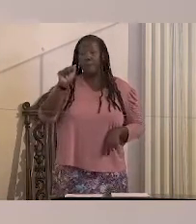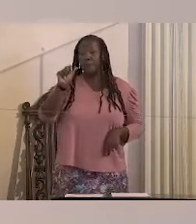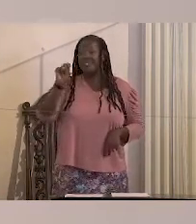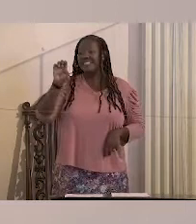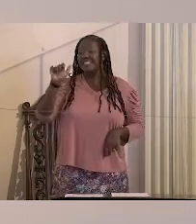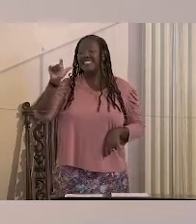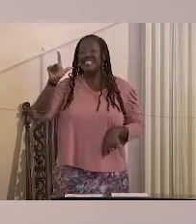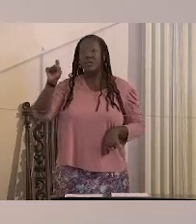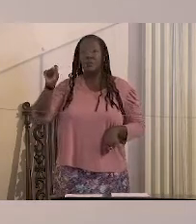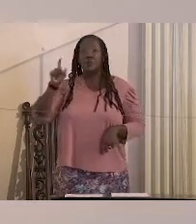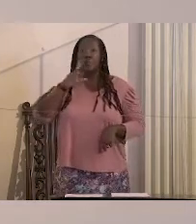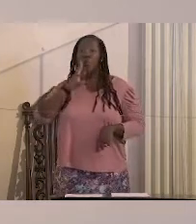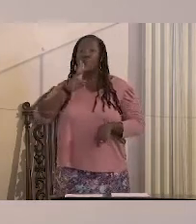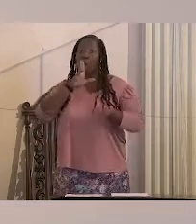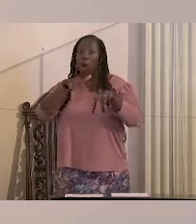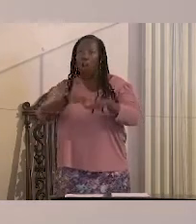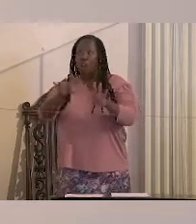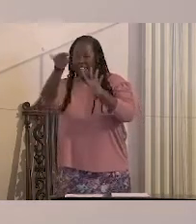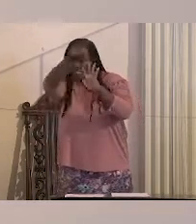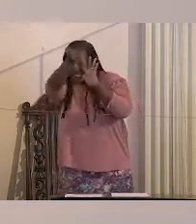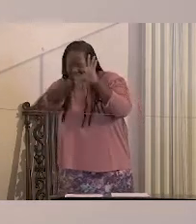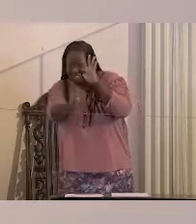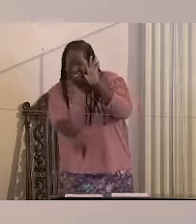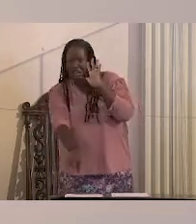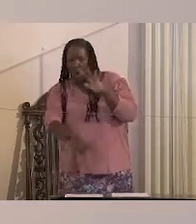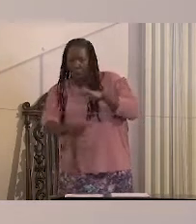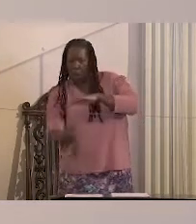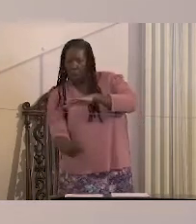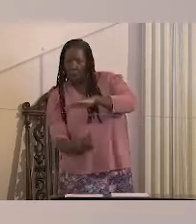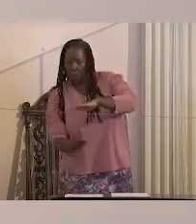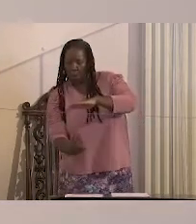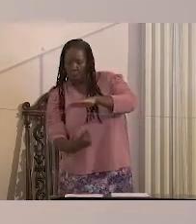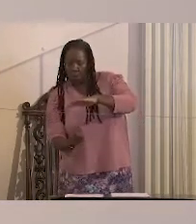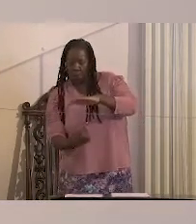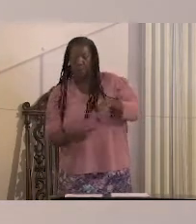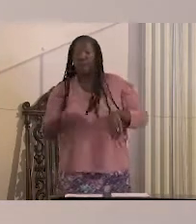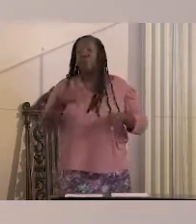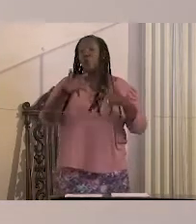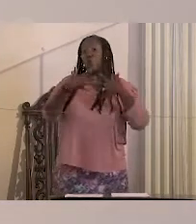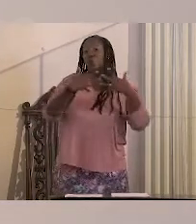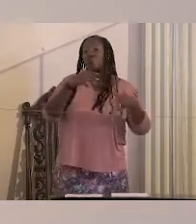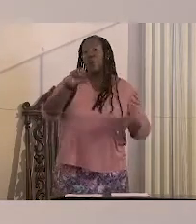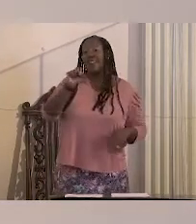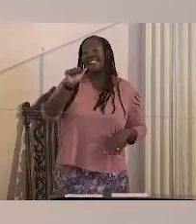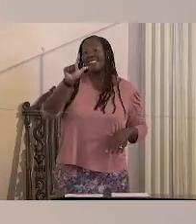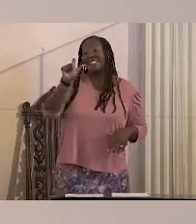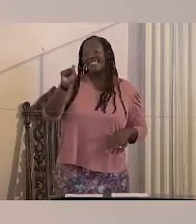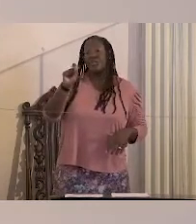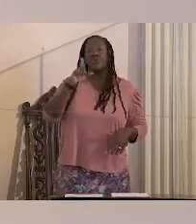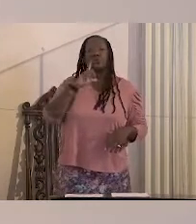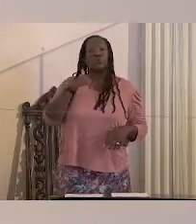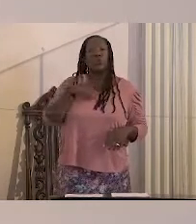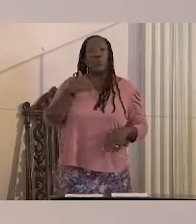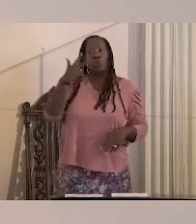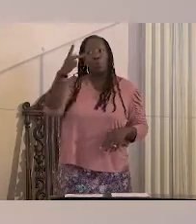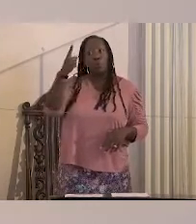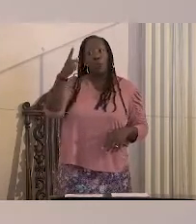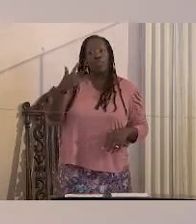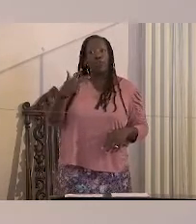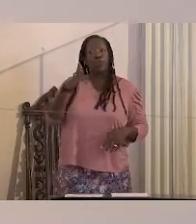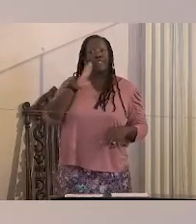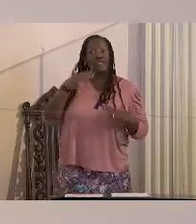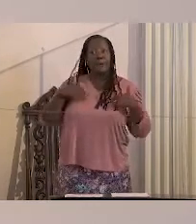time alone, gray seals who offer a third of their body weight while